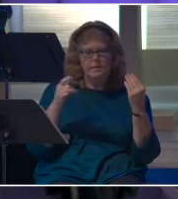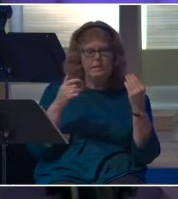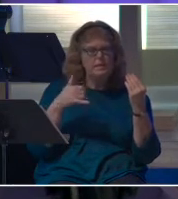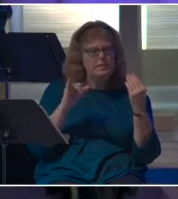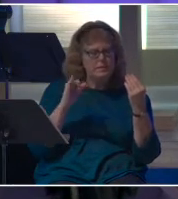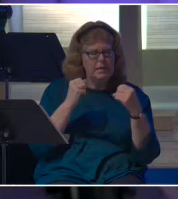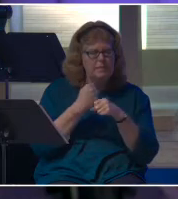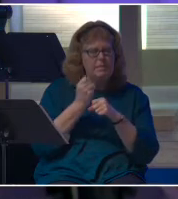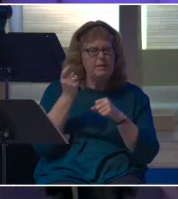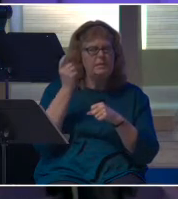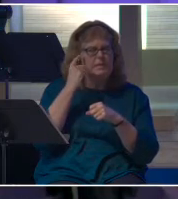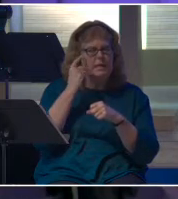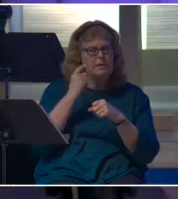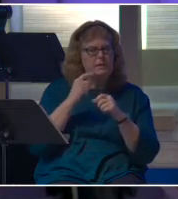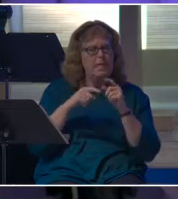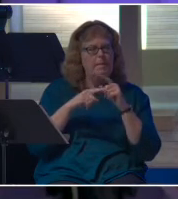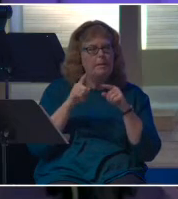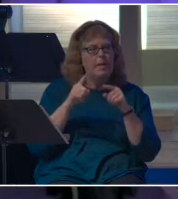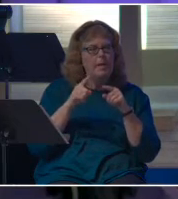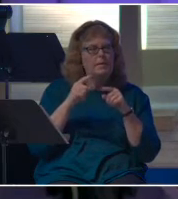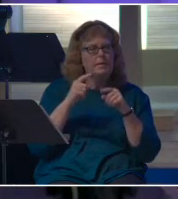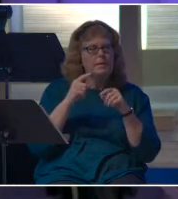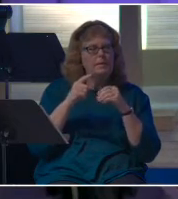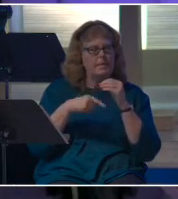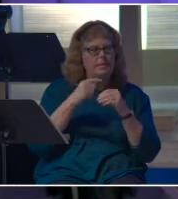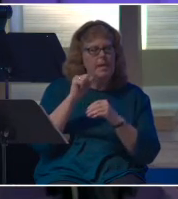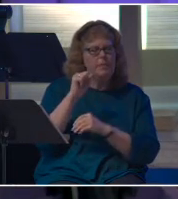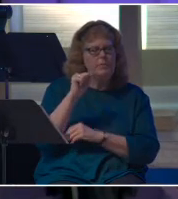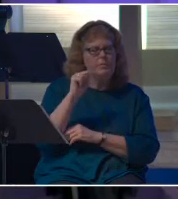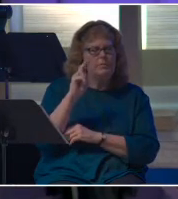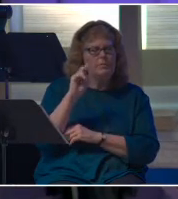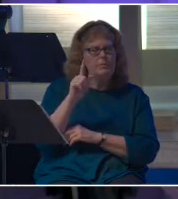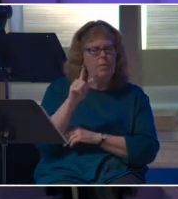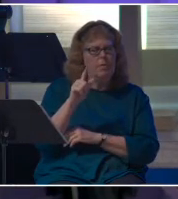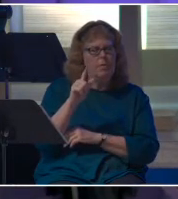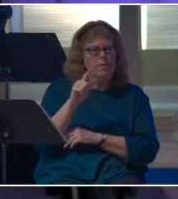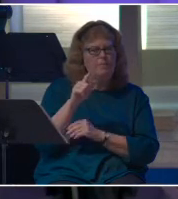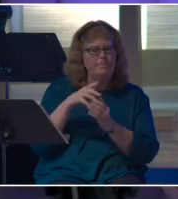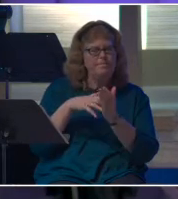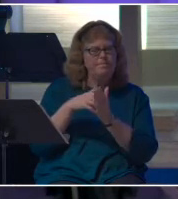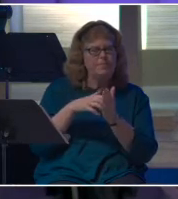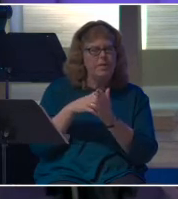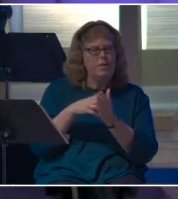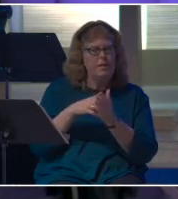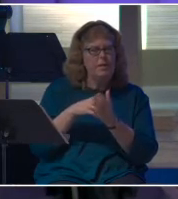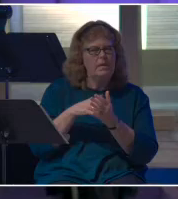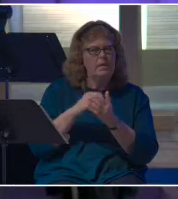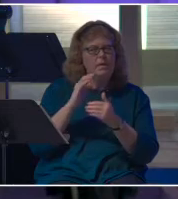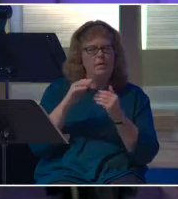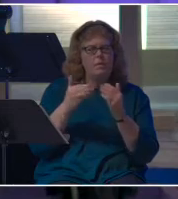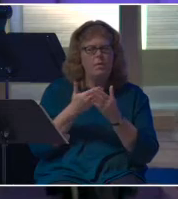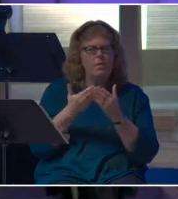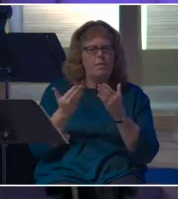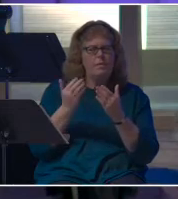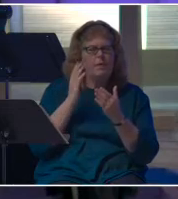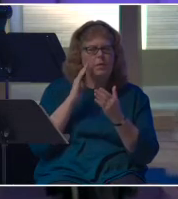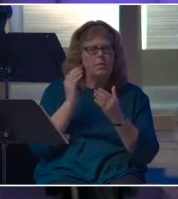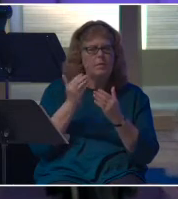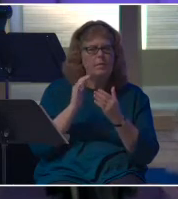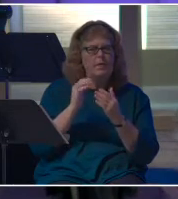make sense. But it would be about Saul and his inadequacy, and the whole thing would appear